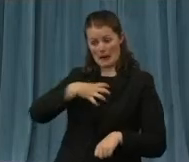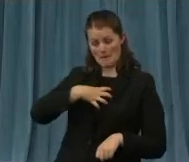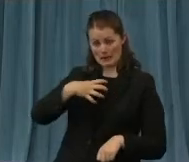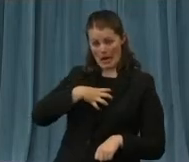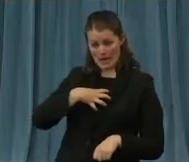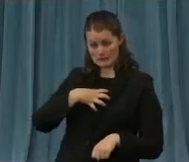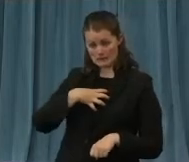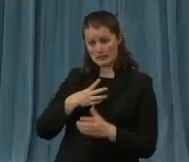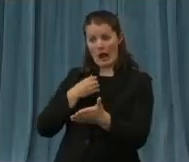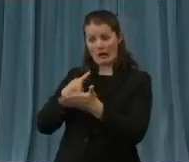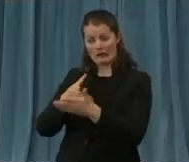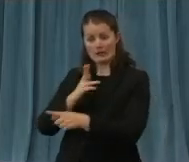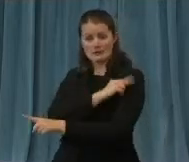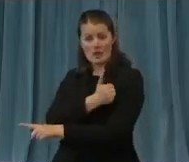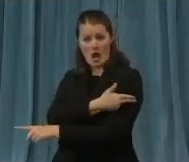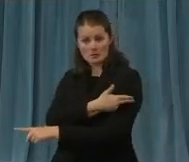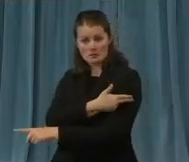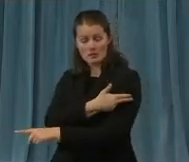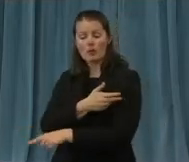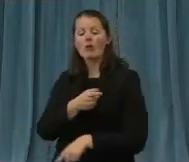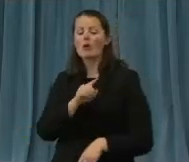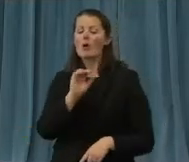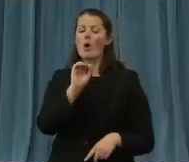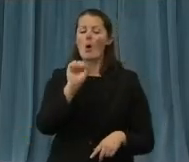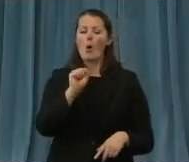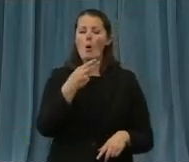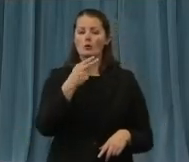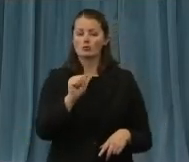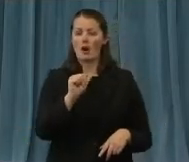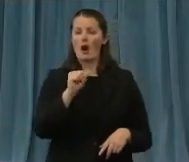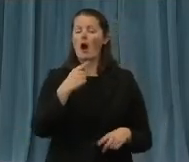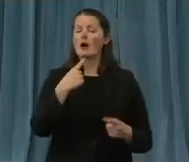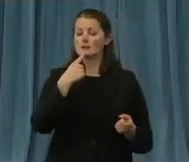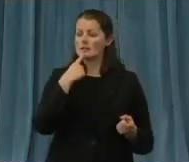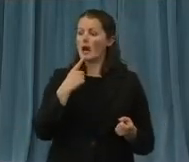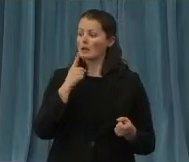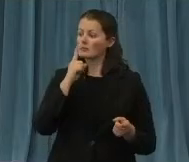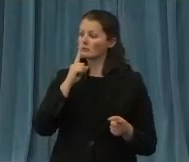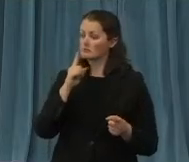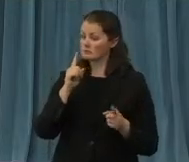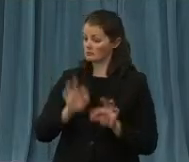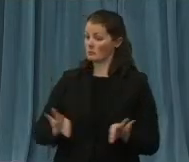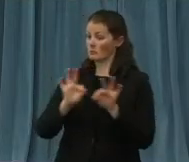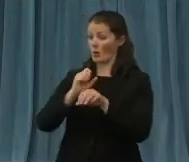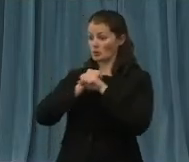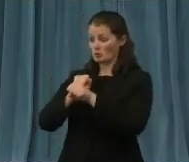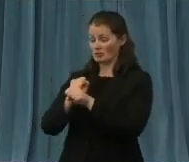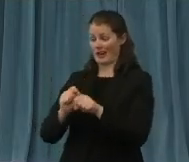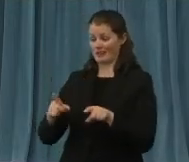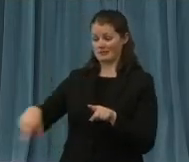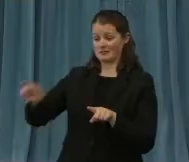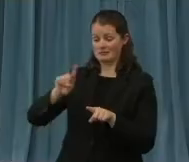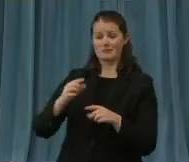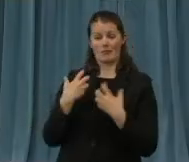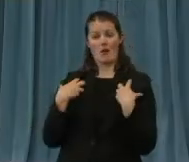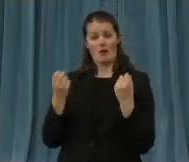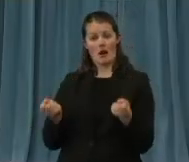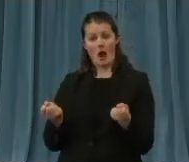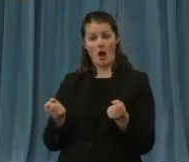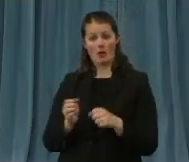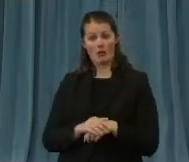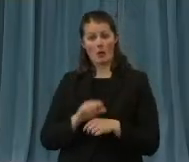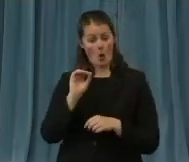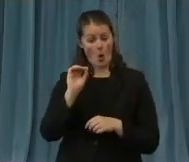conducting the inspections to protect its employees' health. Should OSHA be conducting worksite inspections before closing the complaints against hospitals? Well, you